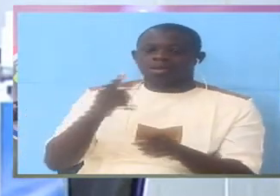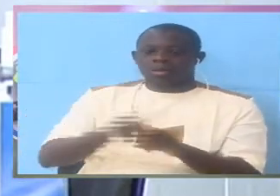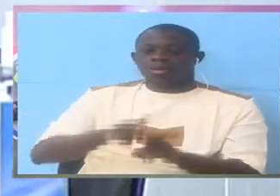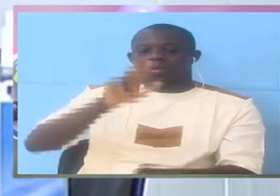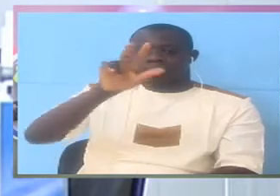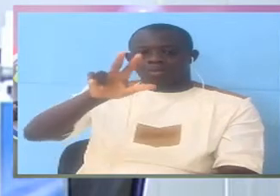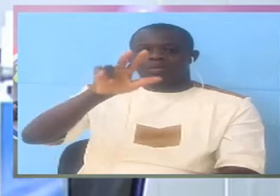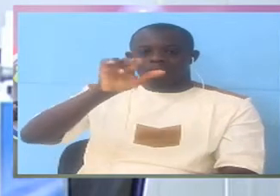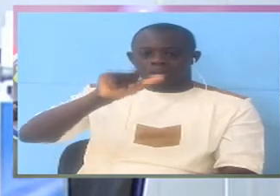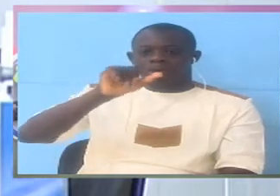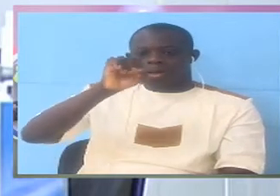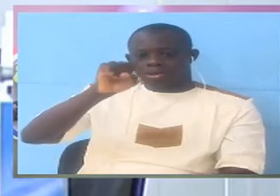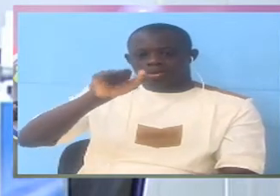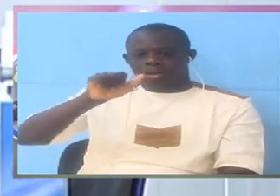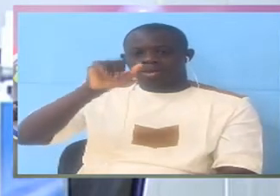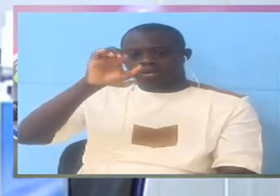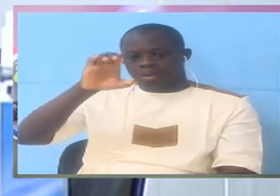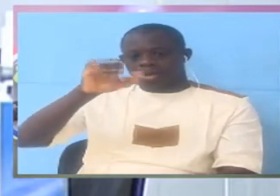would remember.